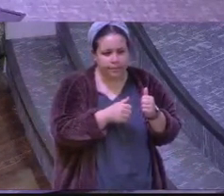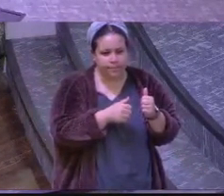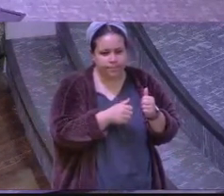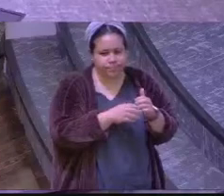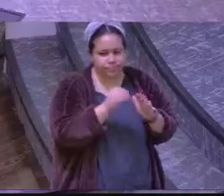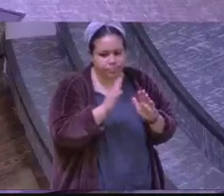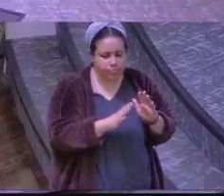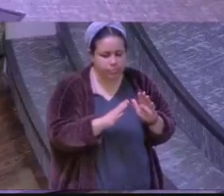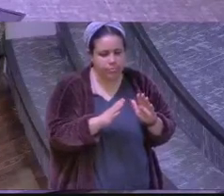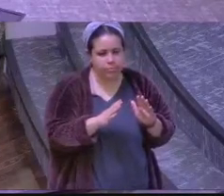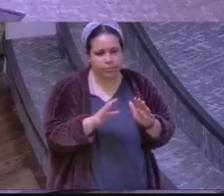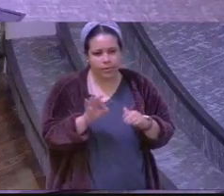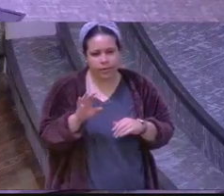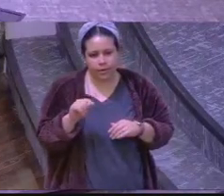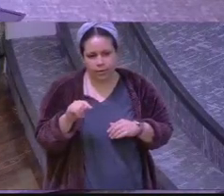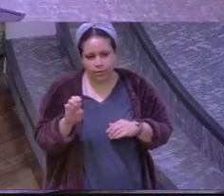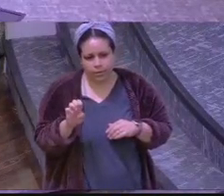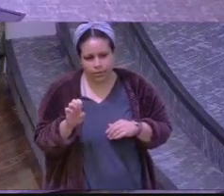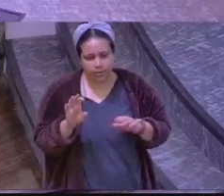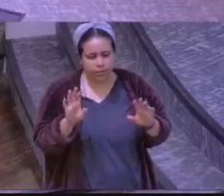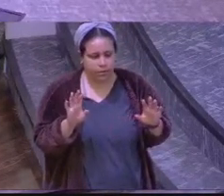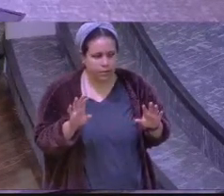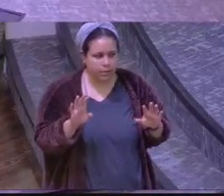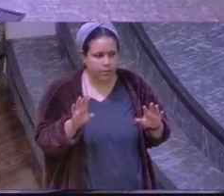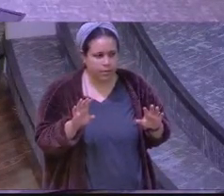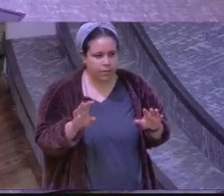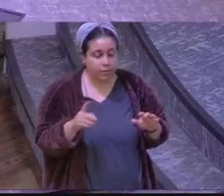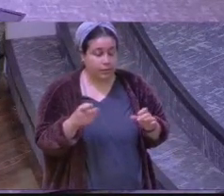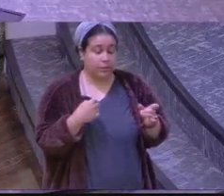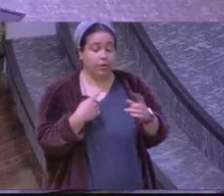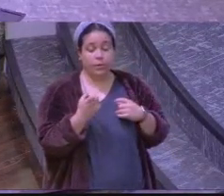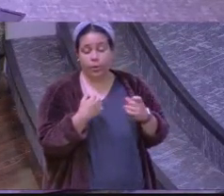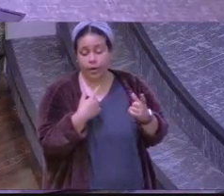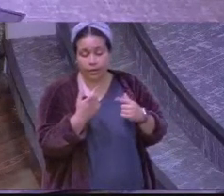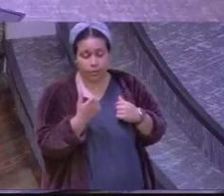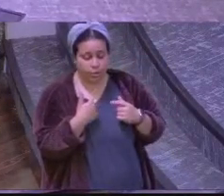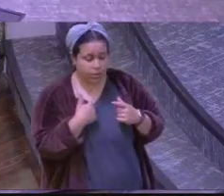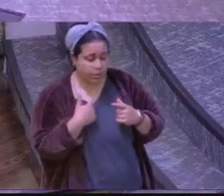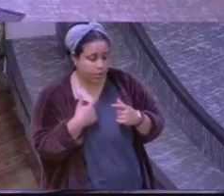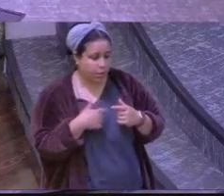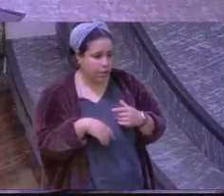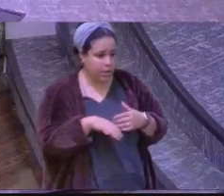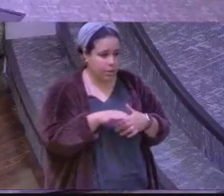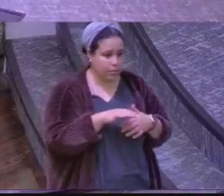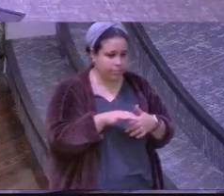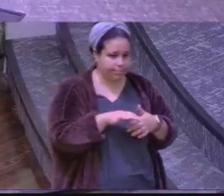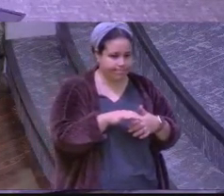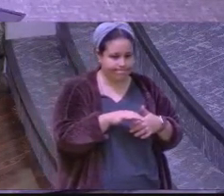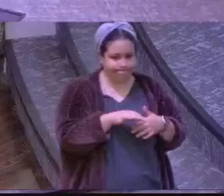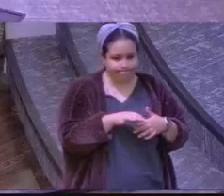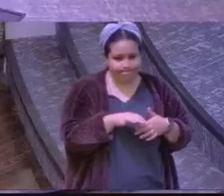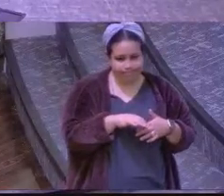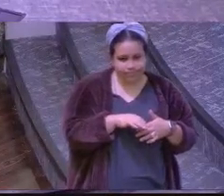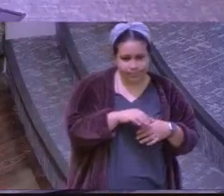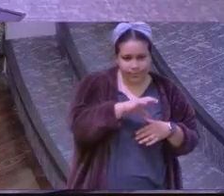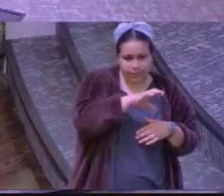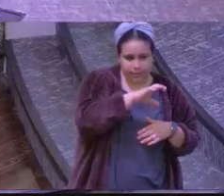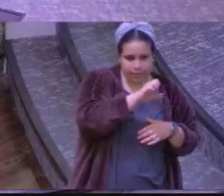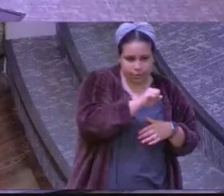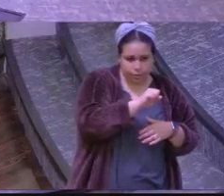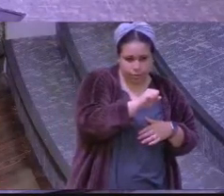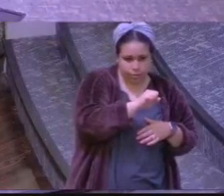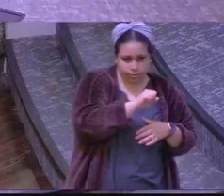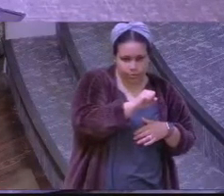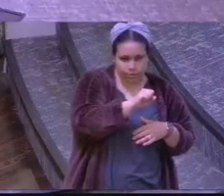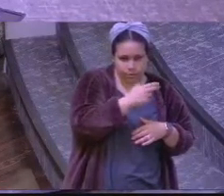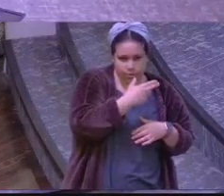ratio as we look through those numbers. You know, I get a lot of questions about Cedar versus Clark Central, and I would love to be